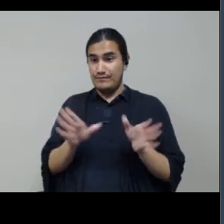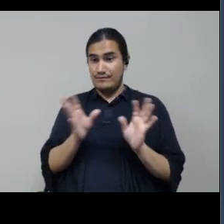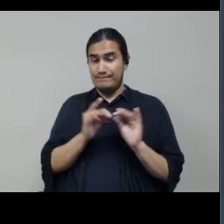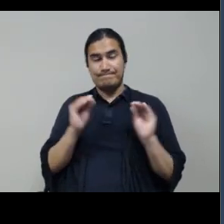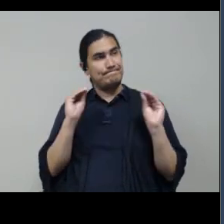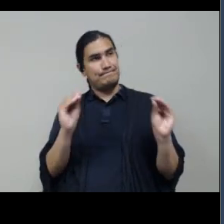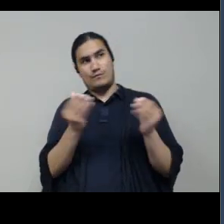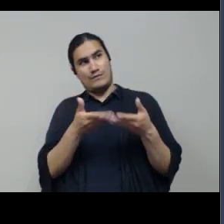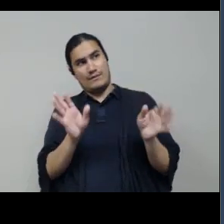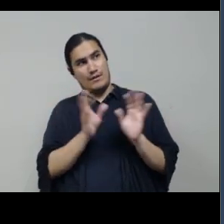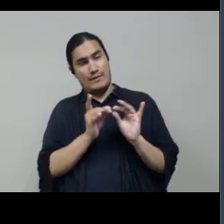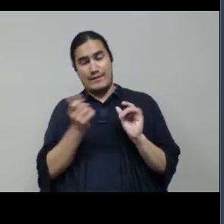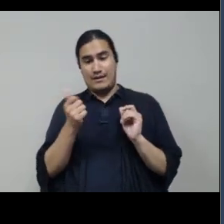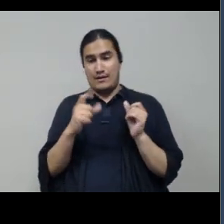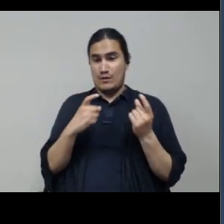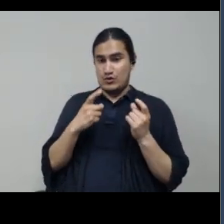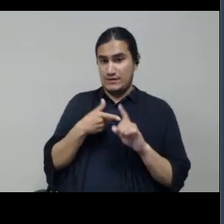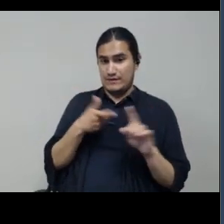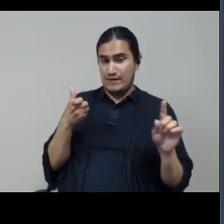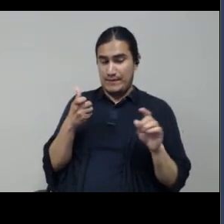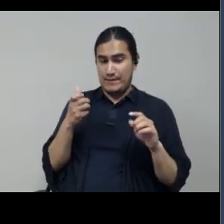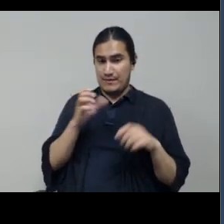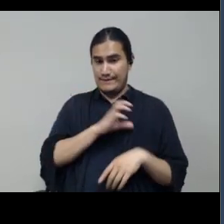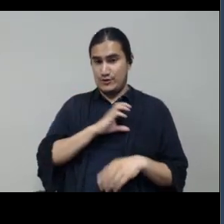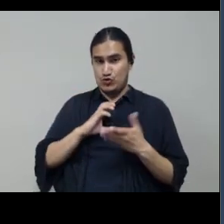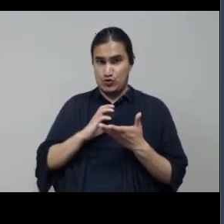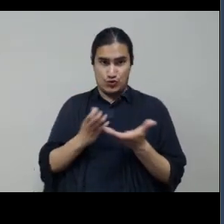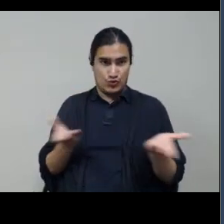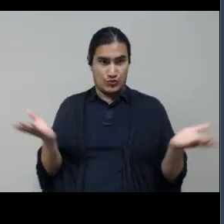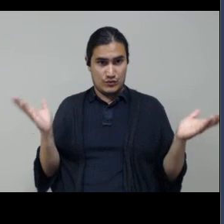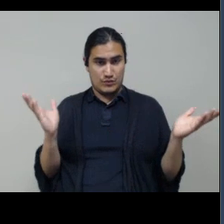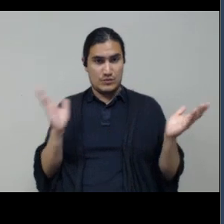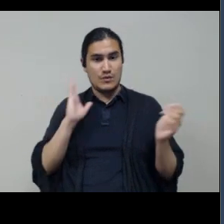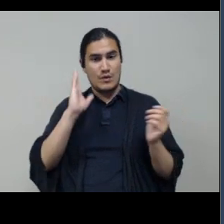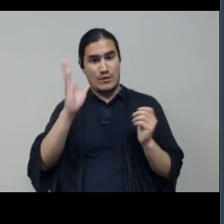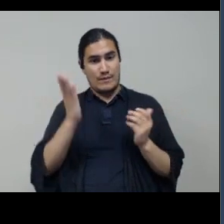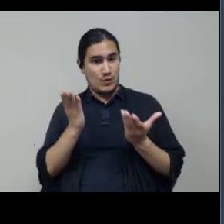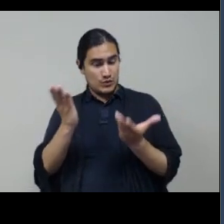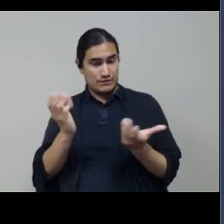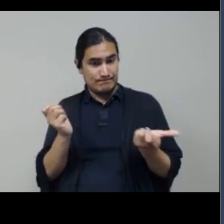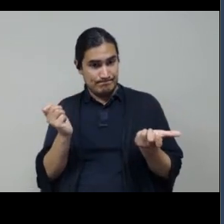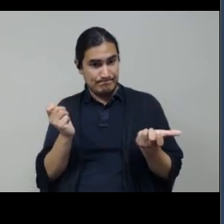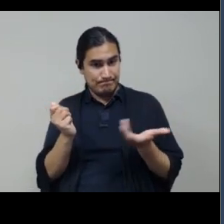comment. Any questions from the commissioners? I'll entertain a motion.